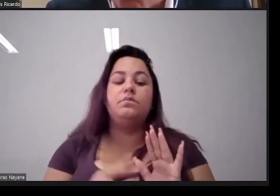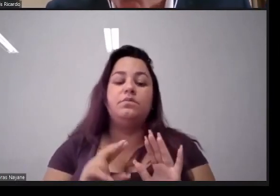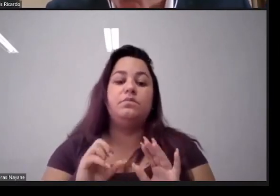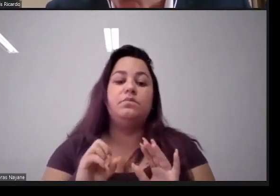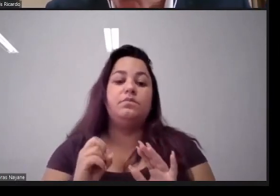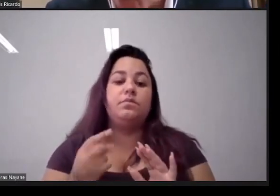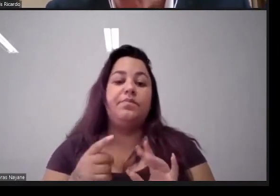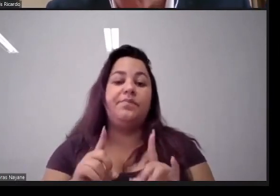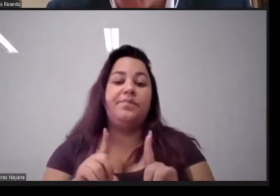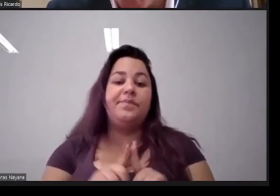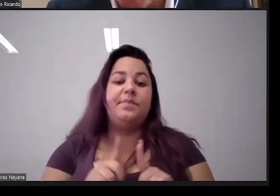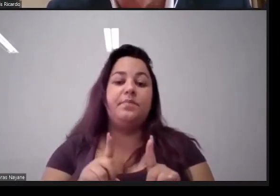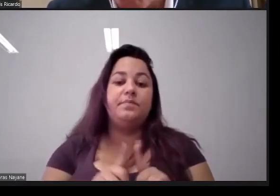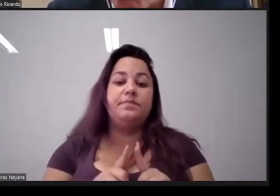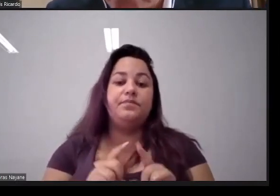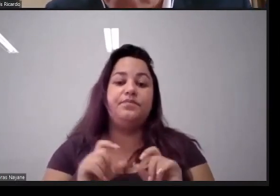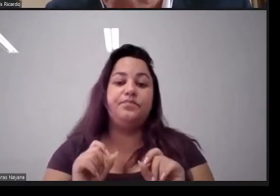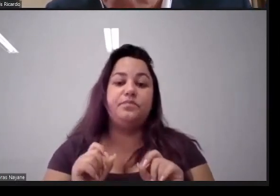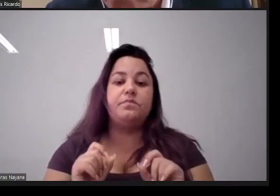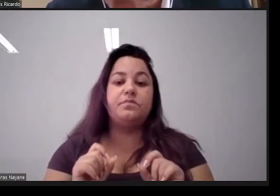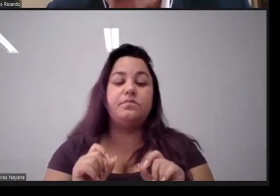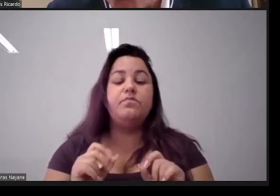but